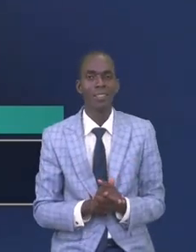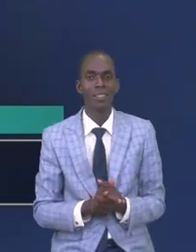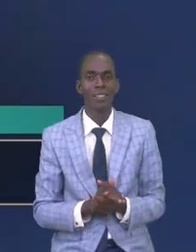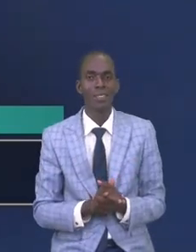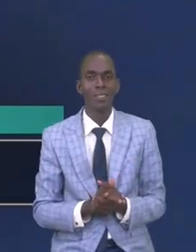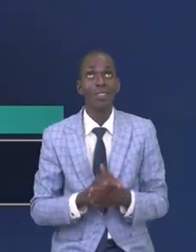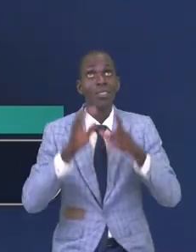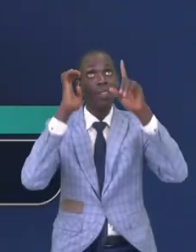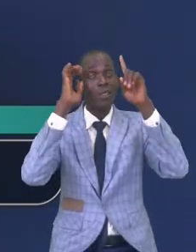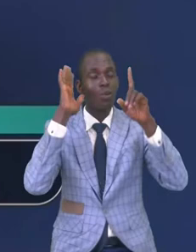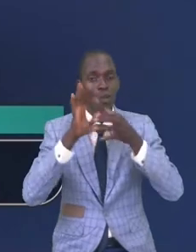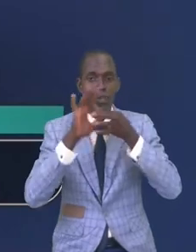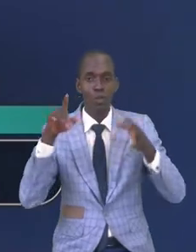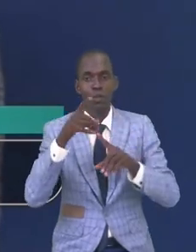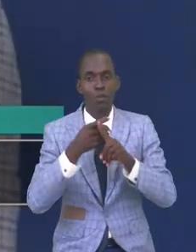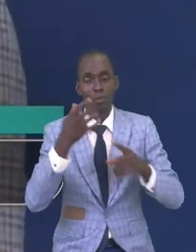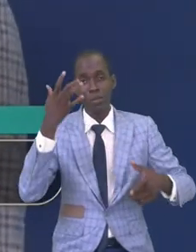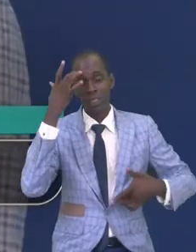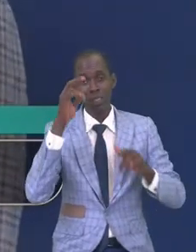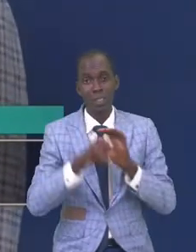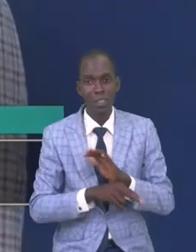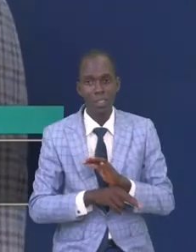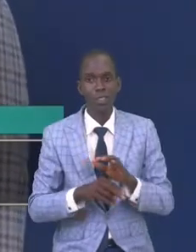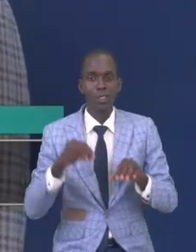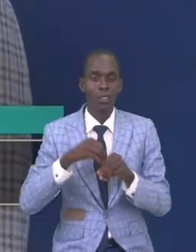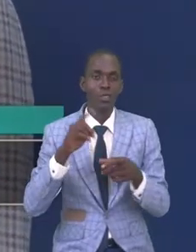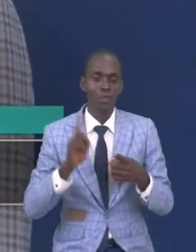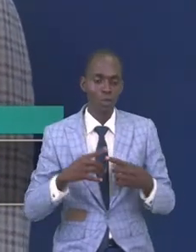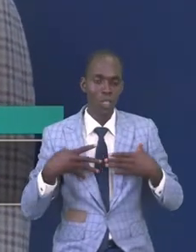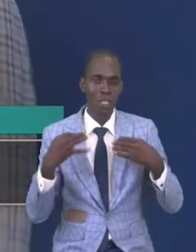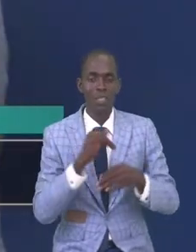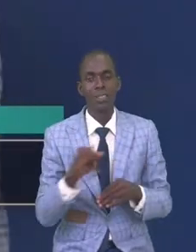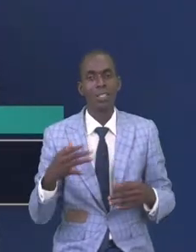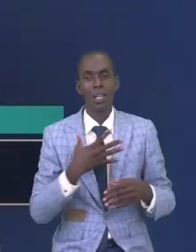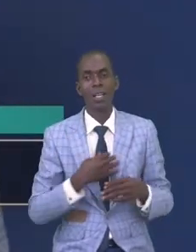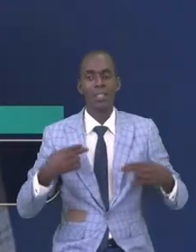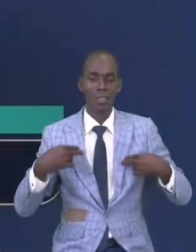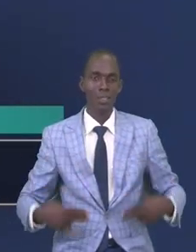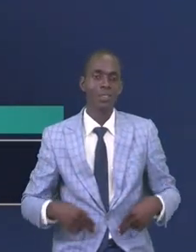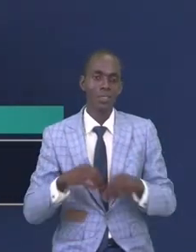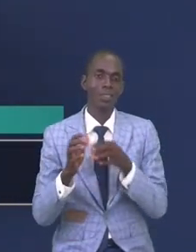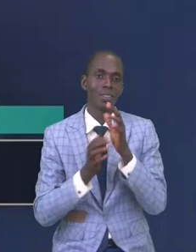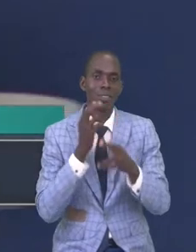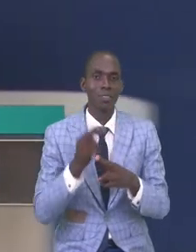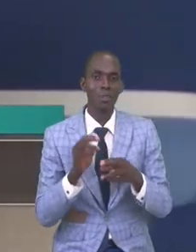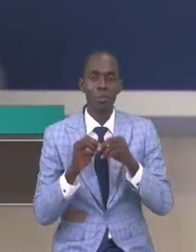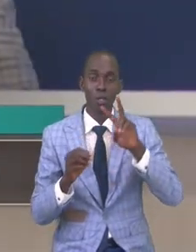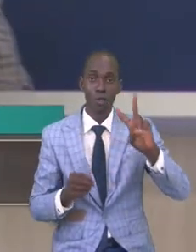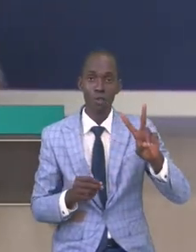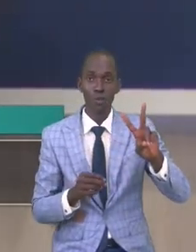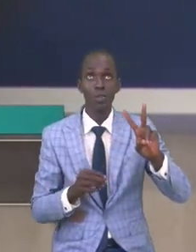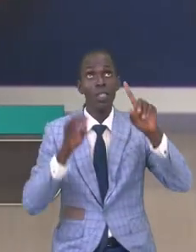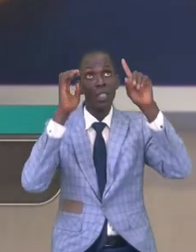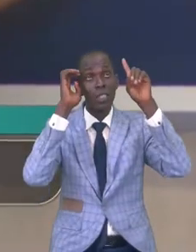loose you from sickness to healing and health. Number two, it loose you